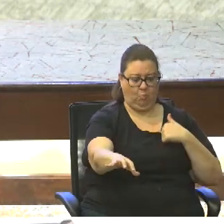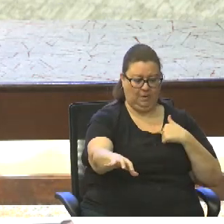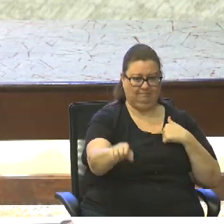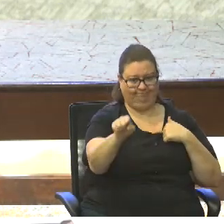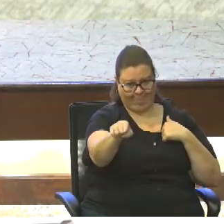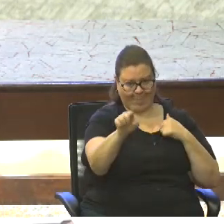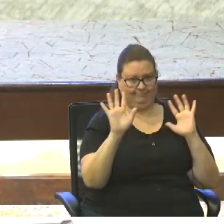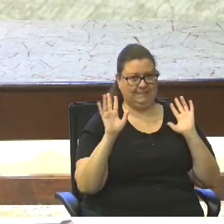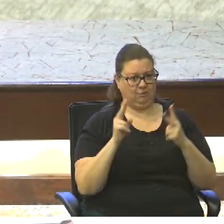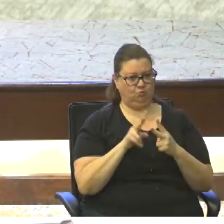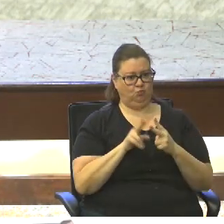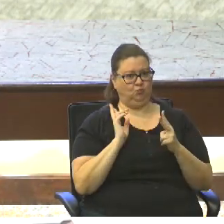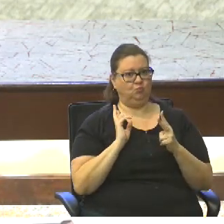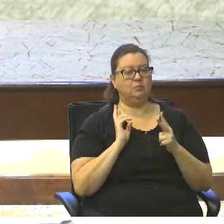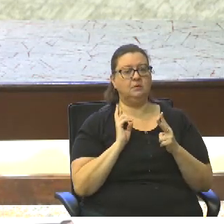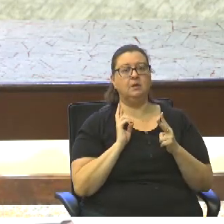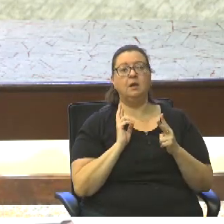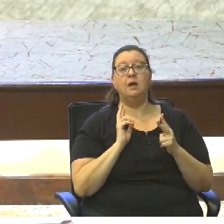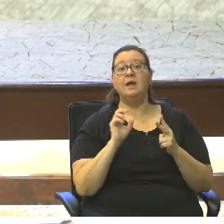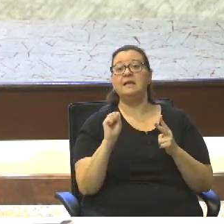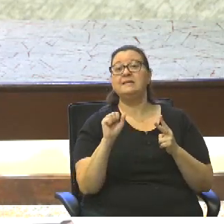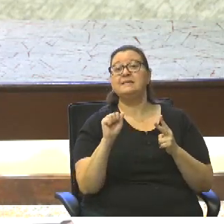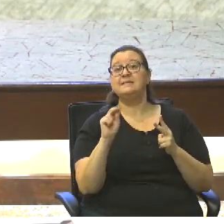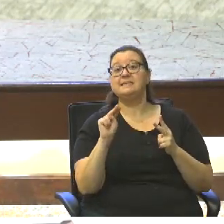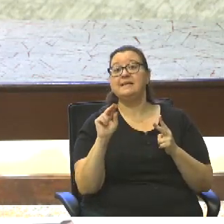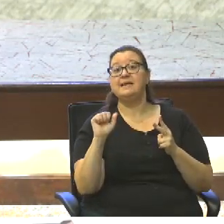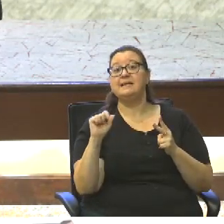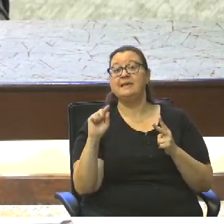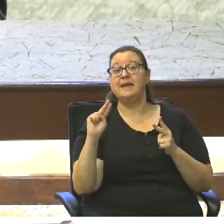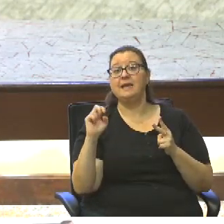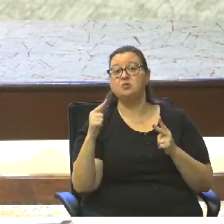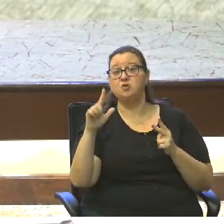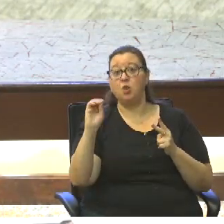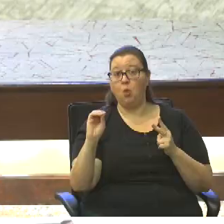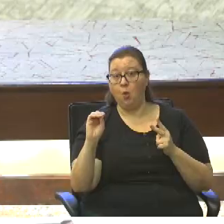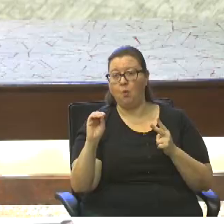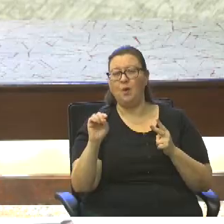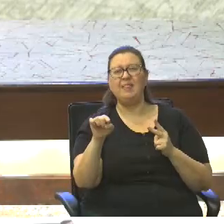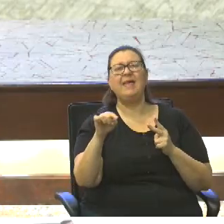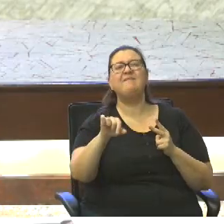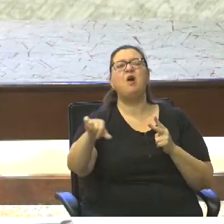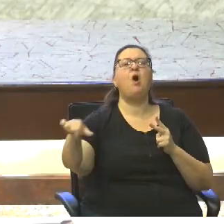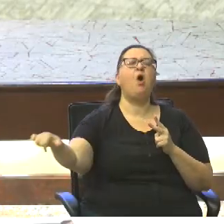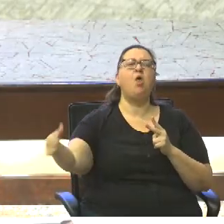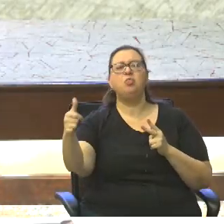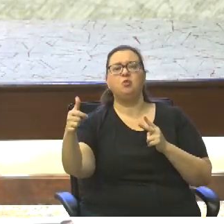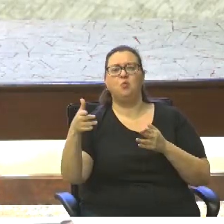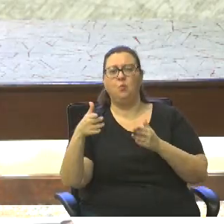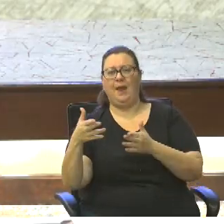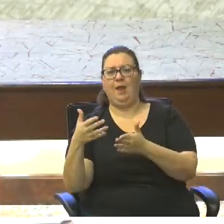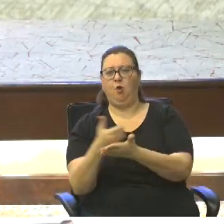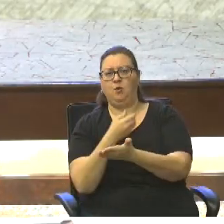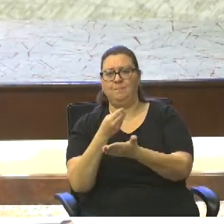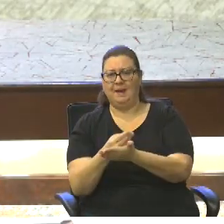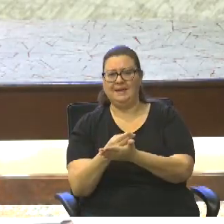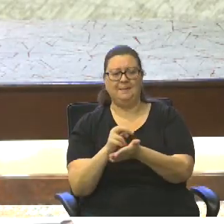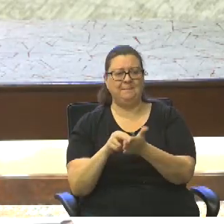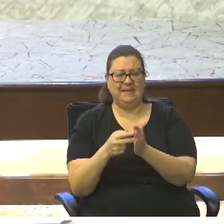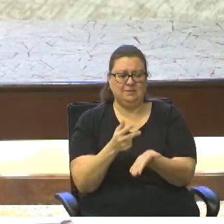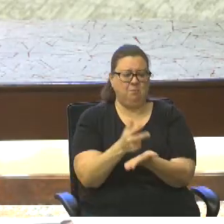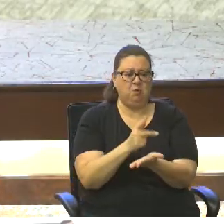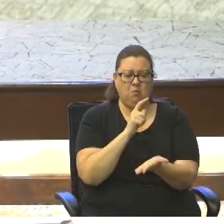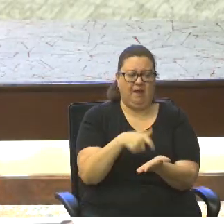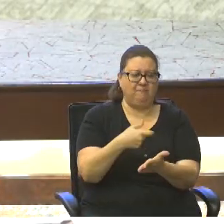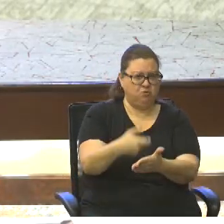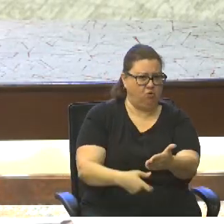time. However, San Angelo also identified that they had some other out-of-the-ordinary revenue sources that allowed them to absorb that and